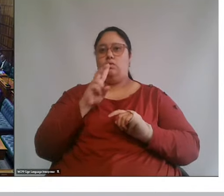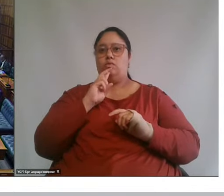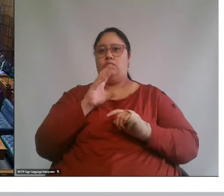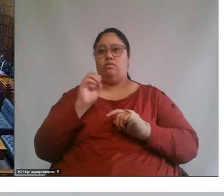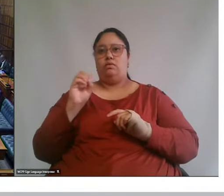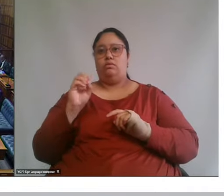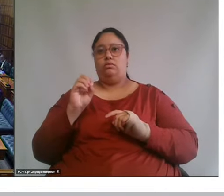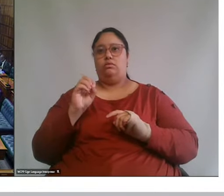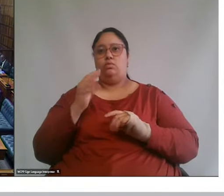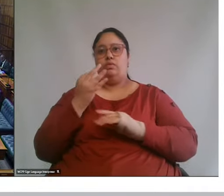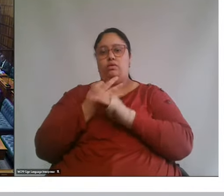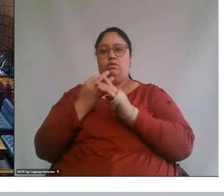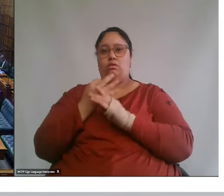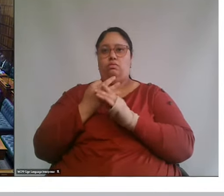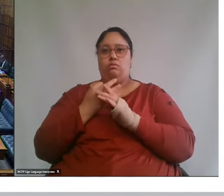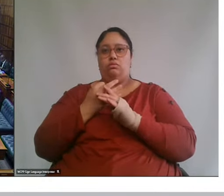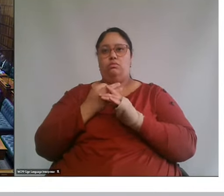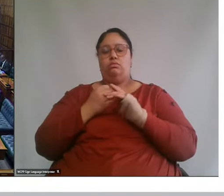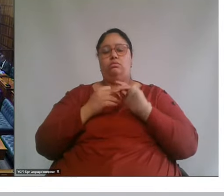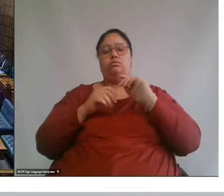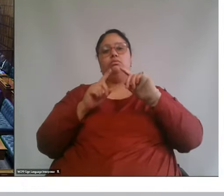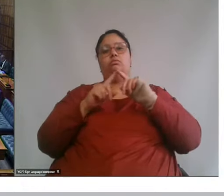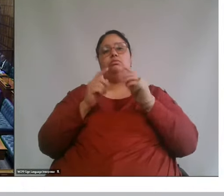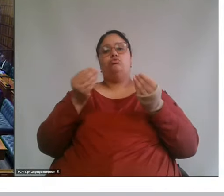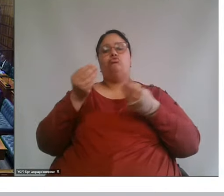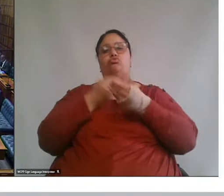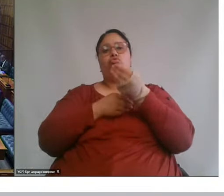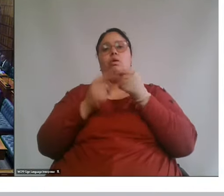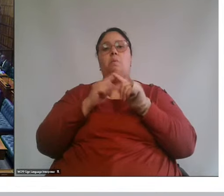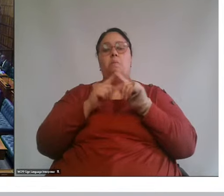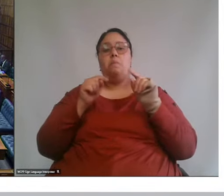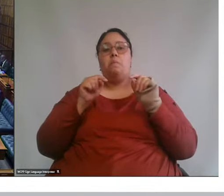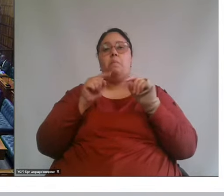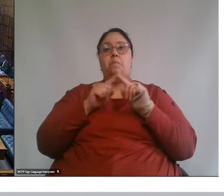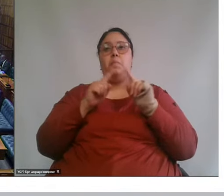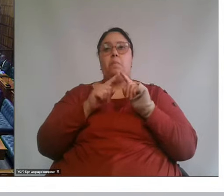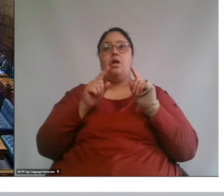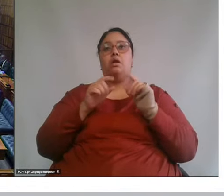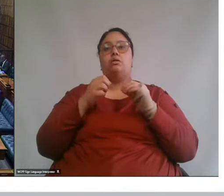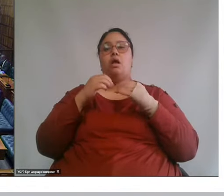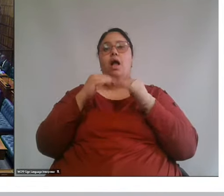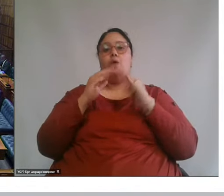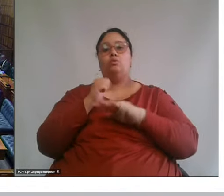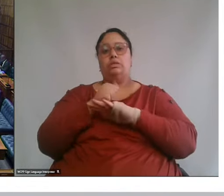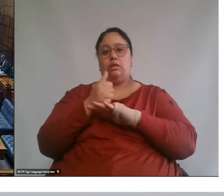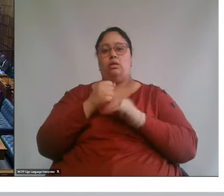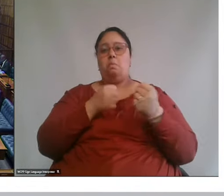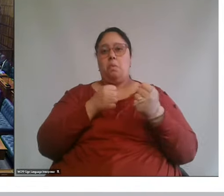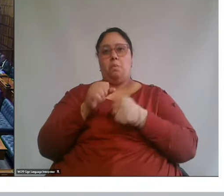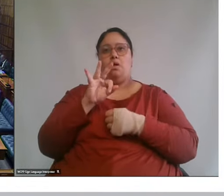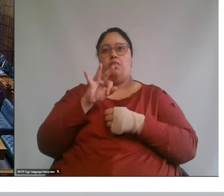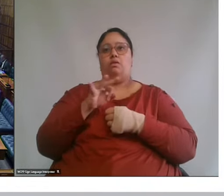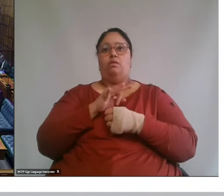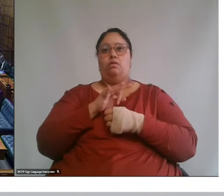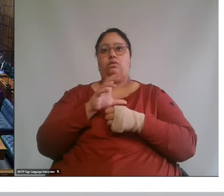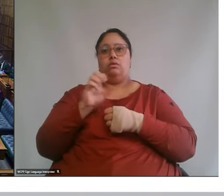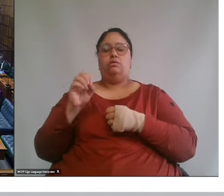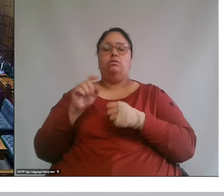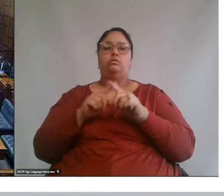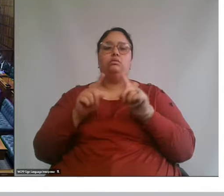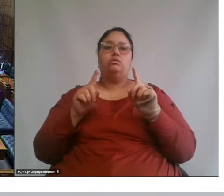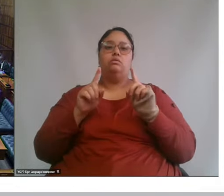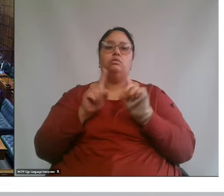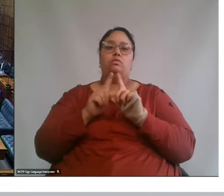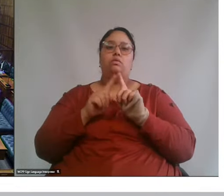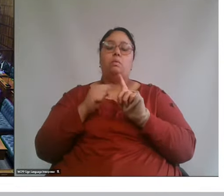them attended this trade expose are you able or do you have information about orders because one thing